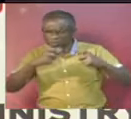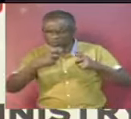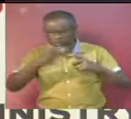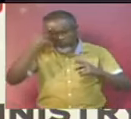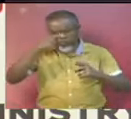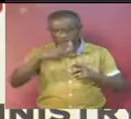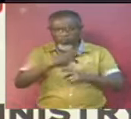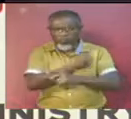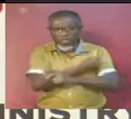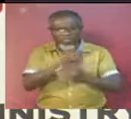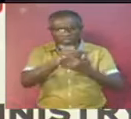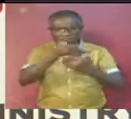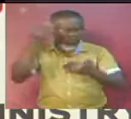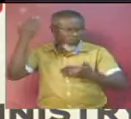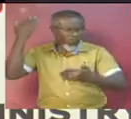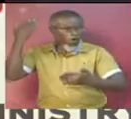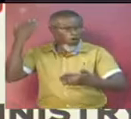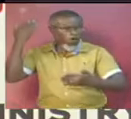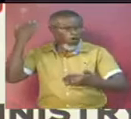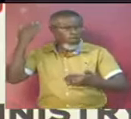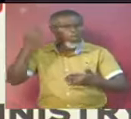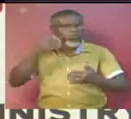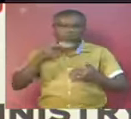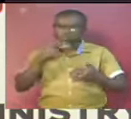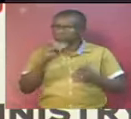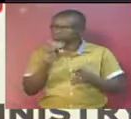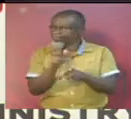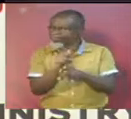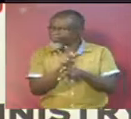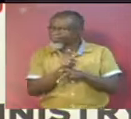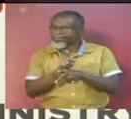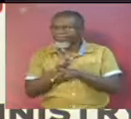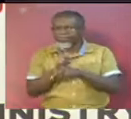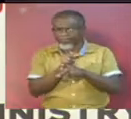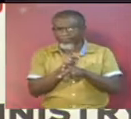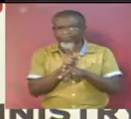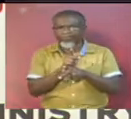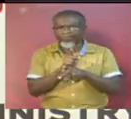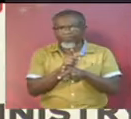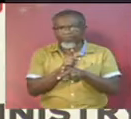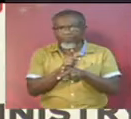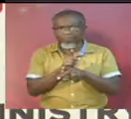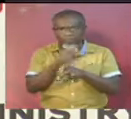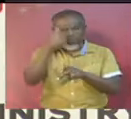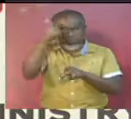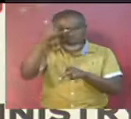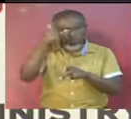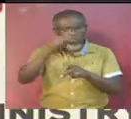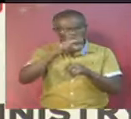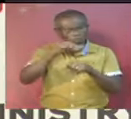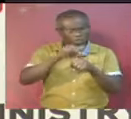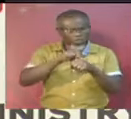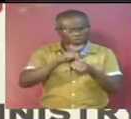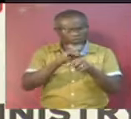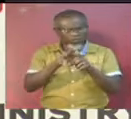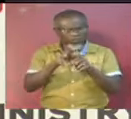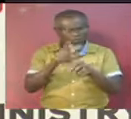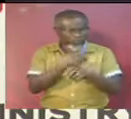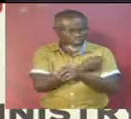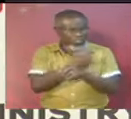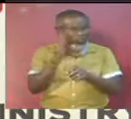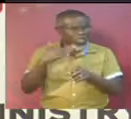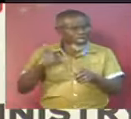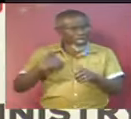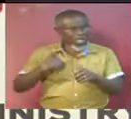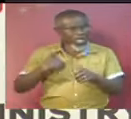with respect to taking the vaccine, because there are some common components that are usually found in all vaccines. So it was